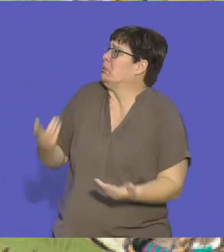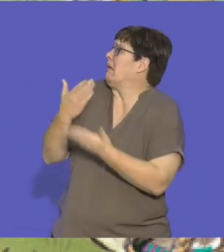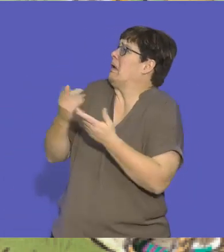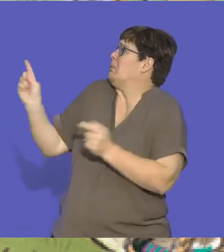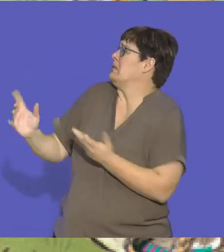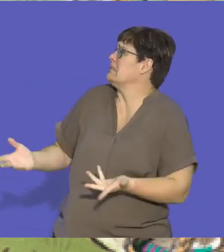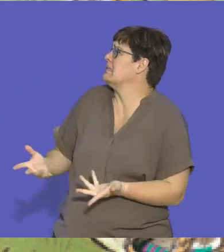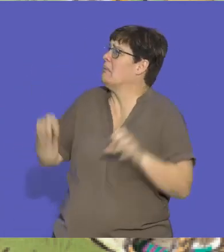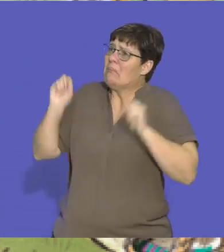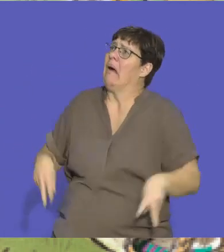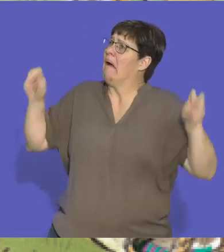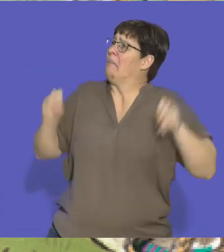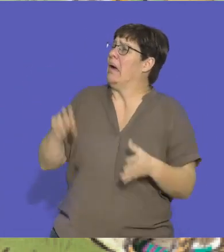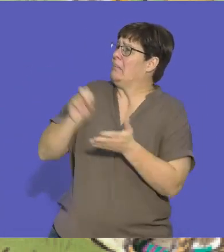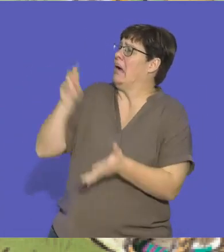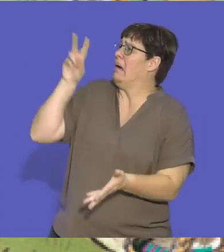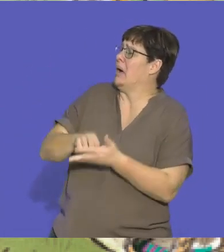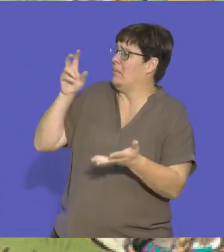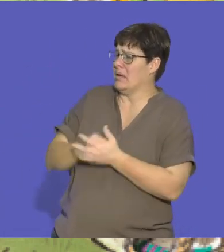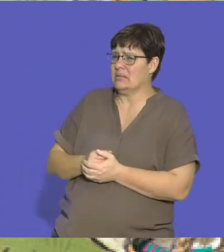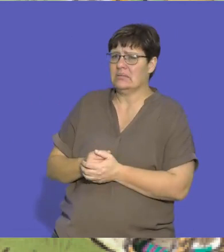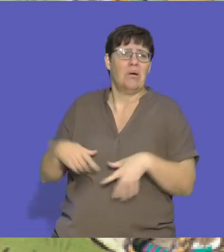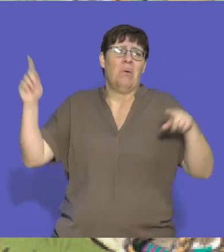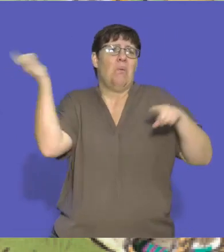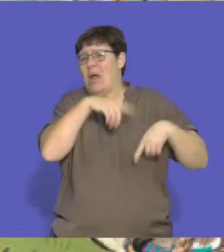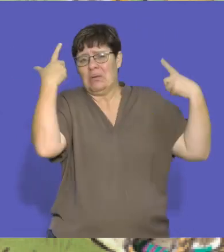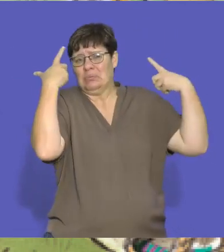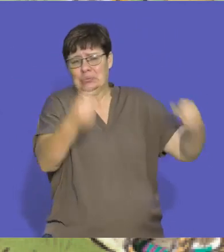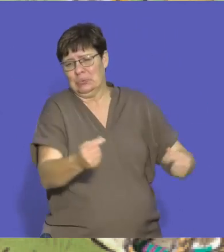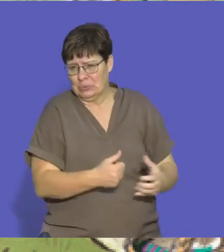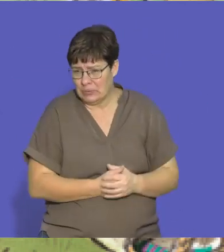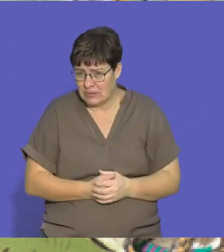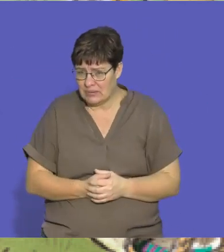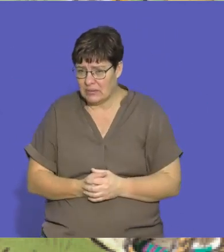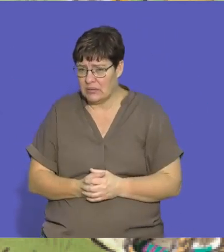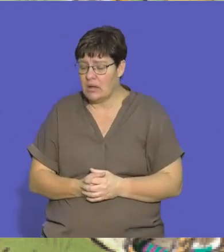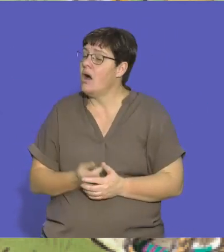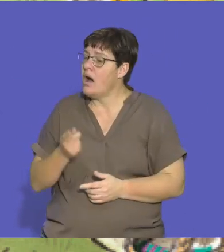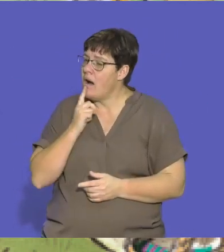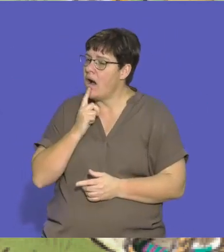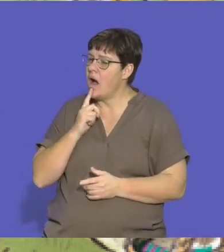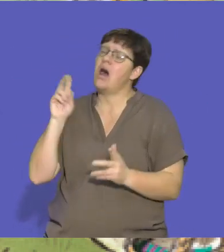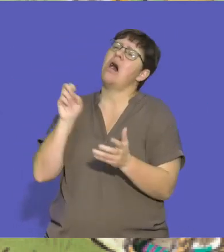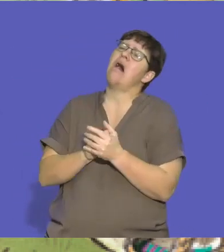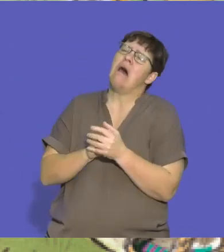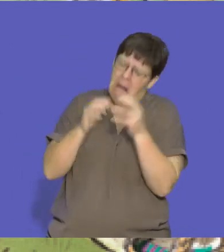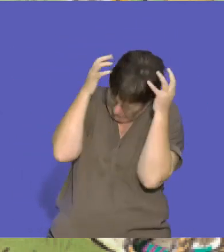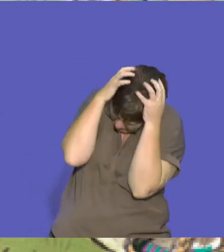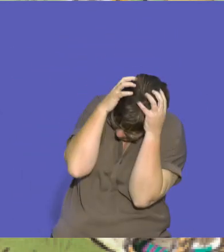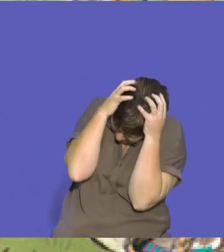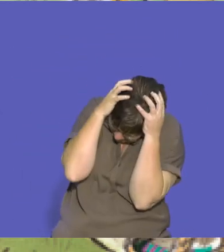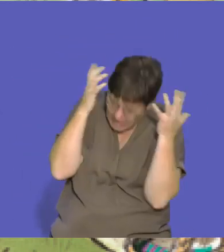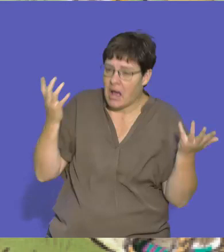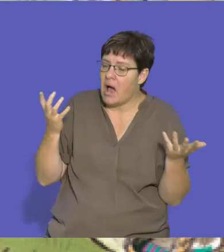croaked, hopping up and down. Oh, what can we do? They fell to the ground, holding their